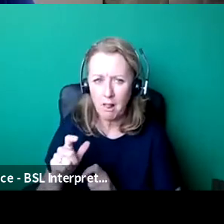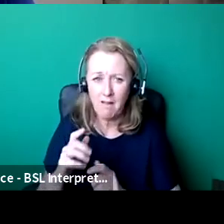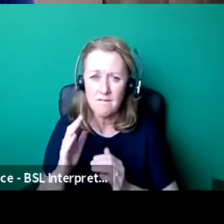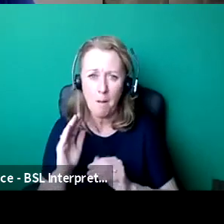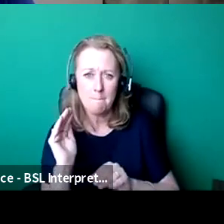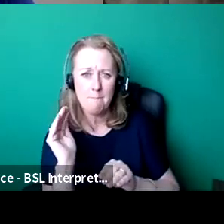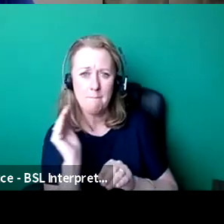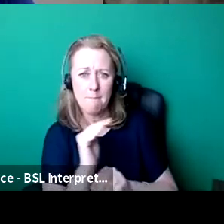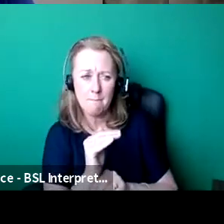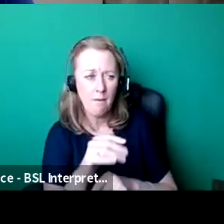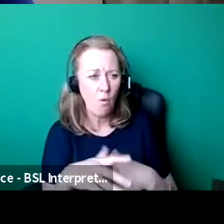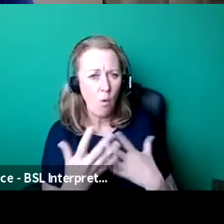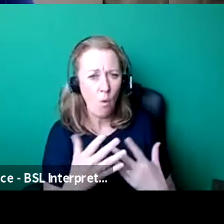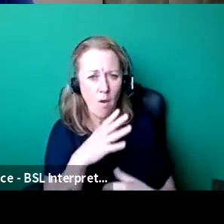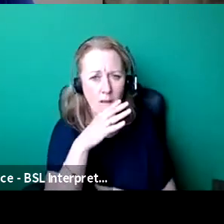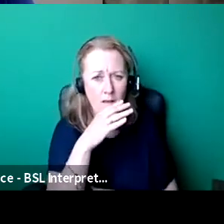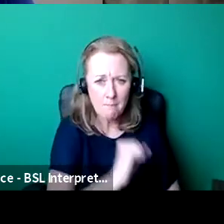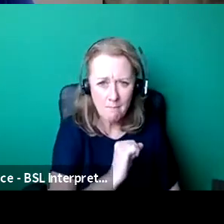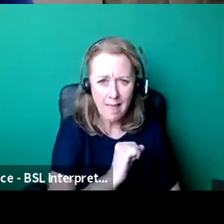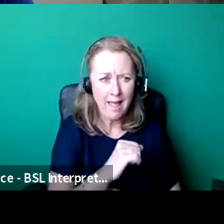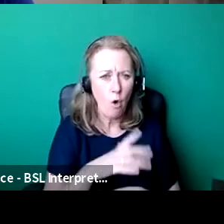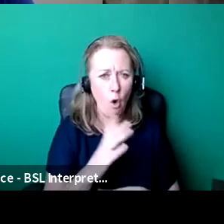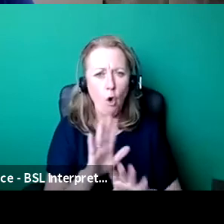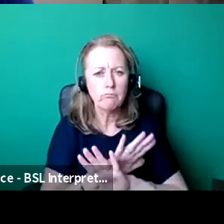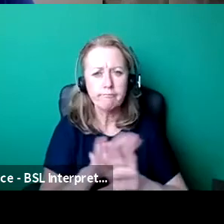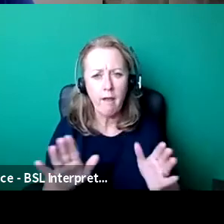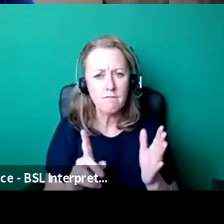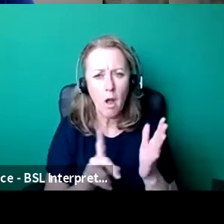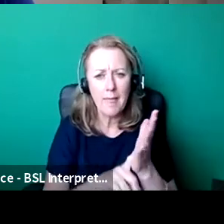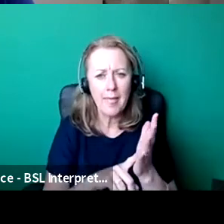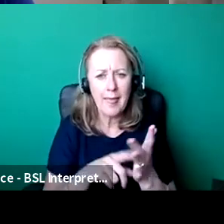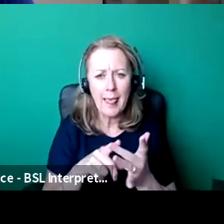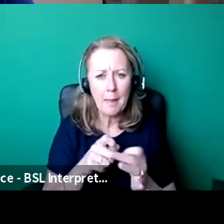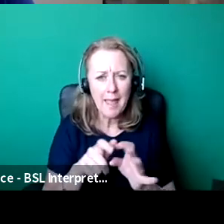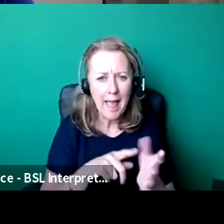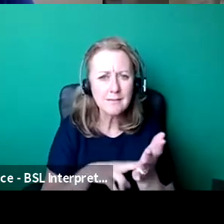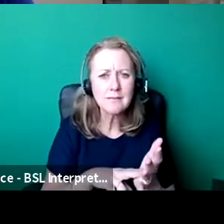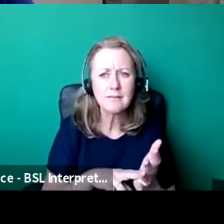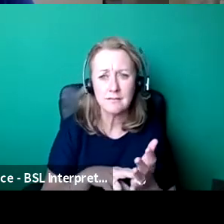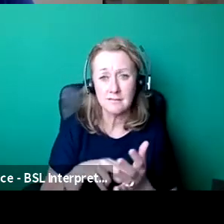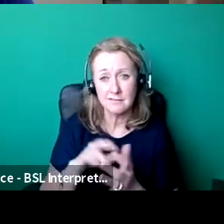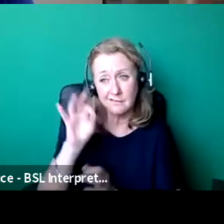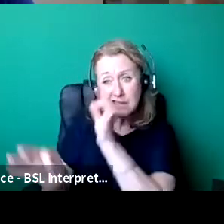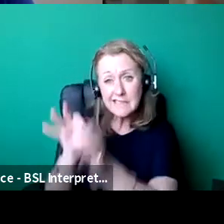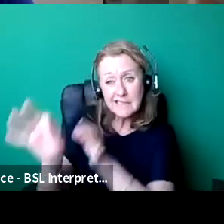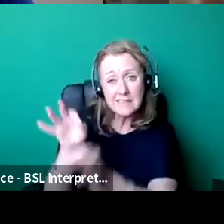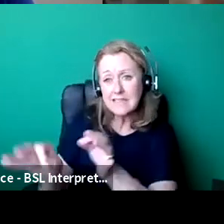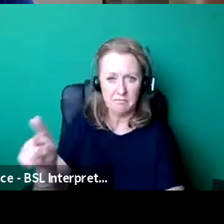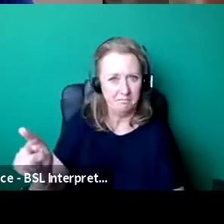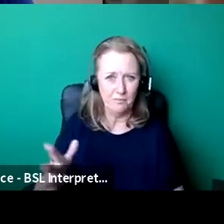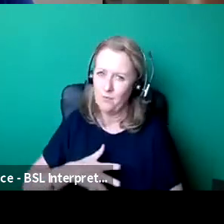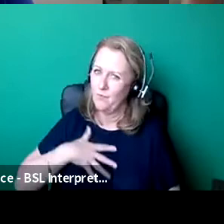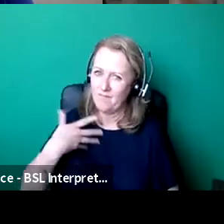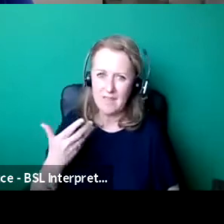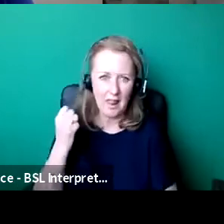say. And I know that you had a story that you felt particularly close to, which is on the subject of